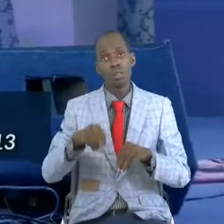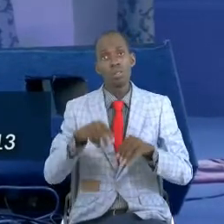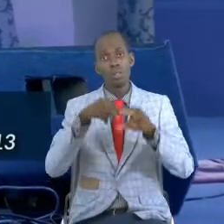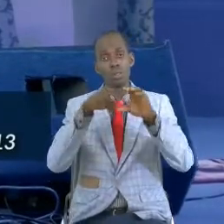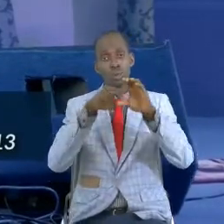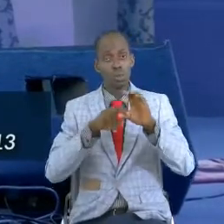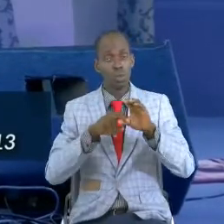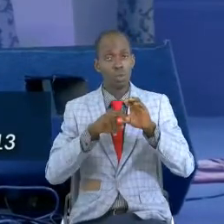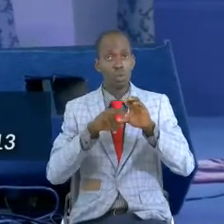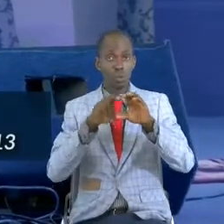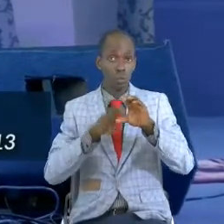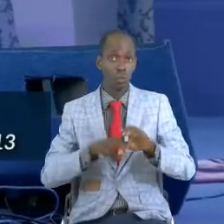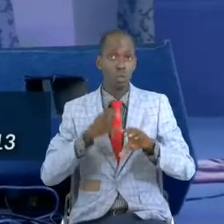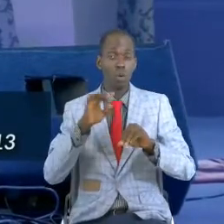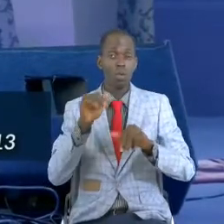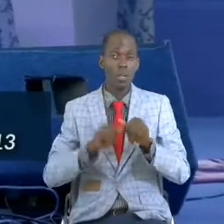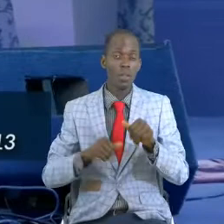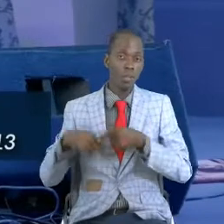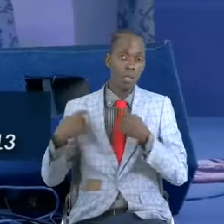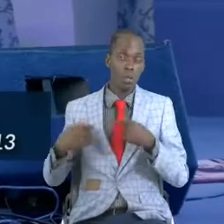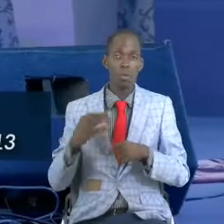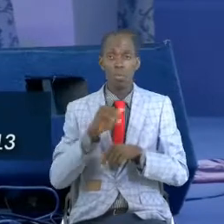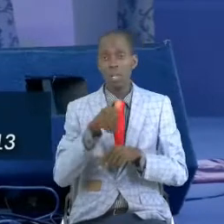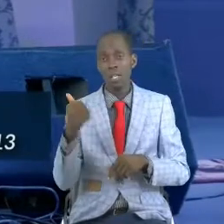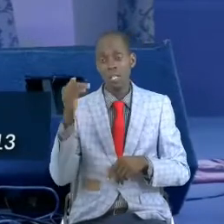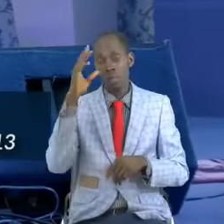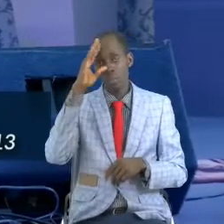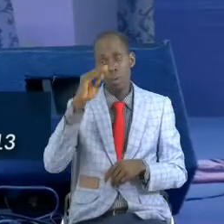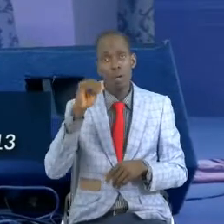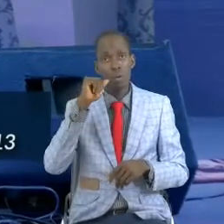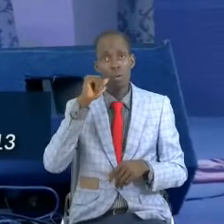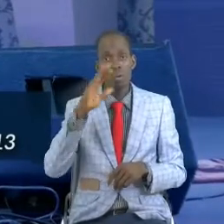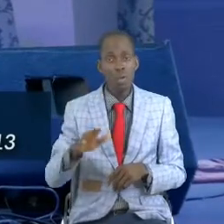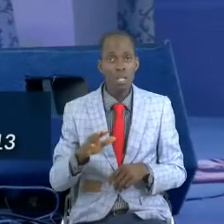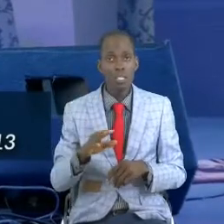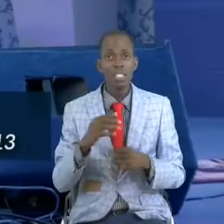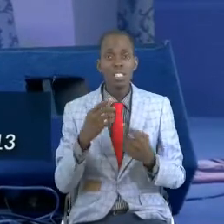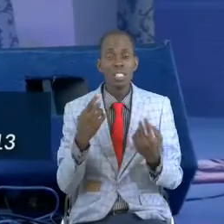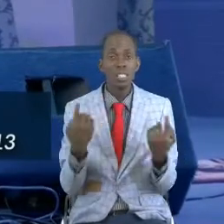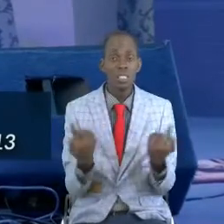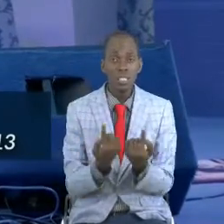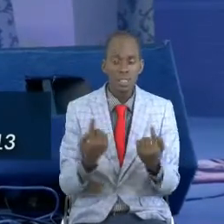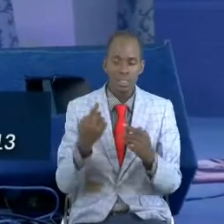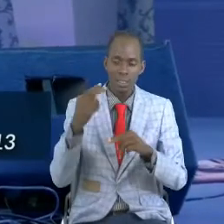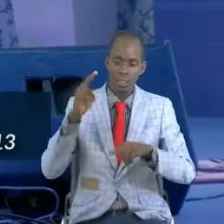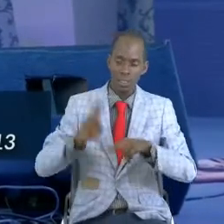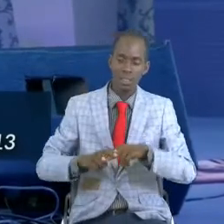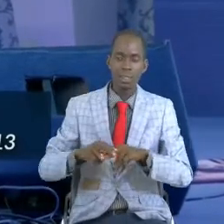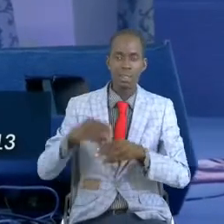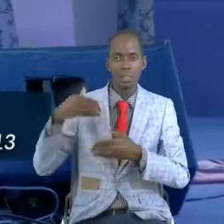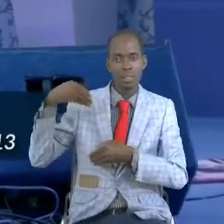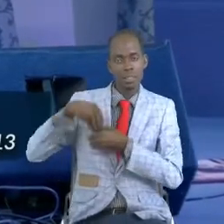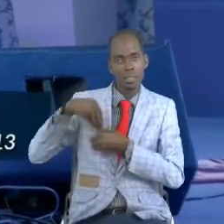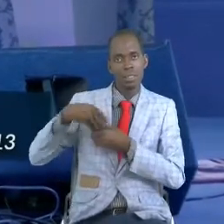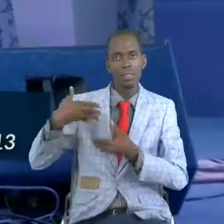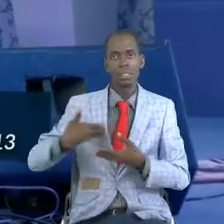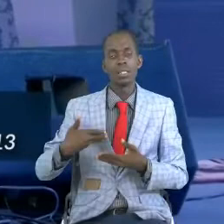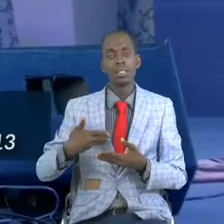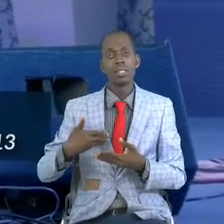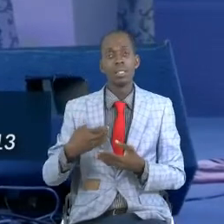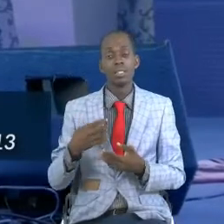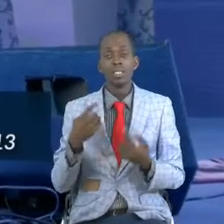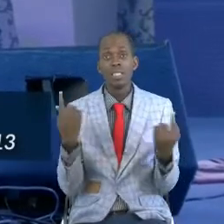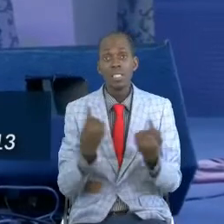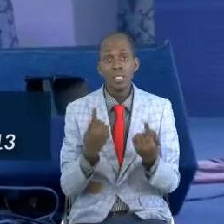of any man any woman seeing seeds on the throne seeing controls